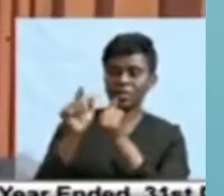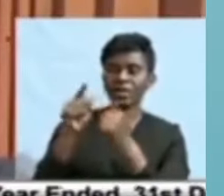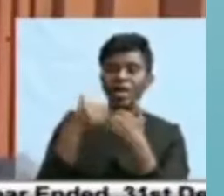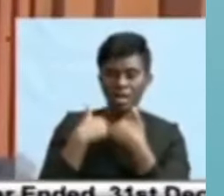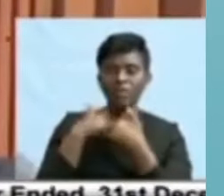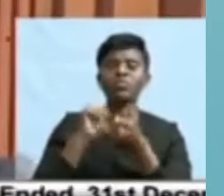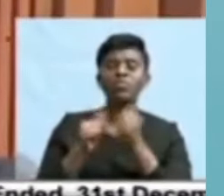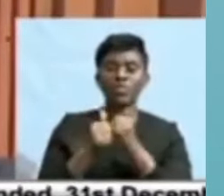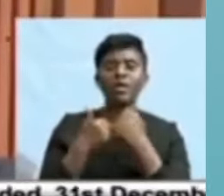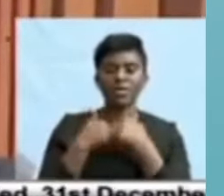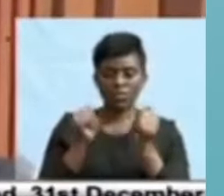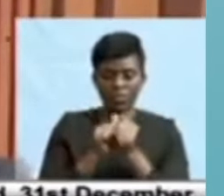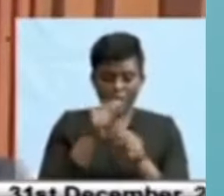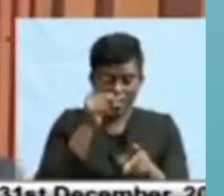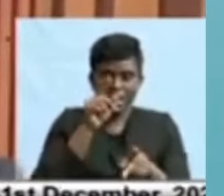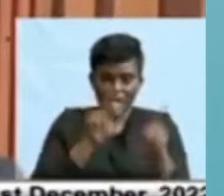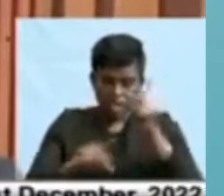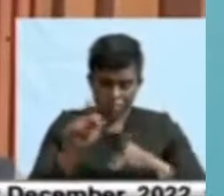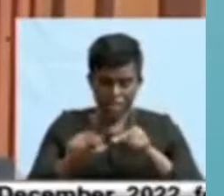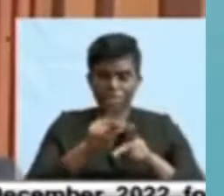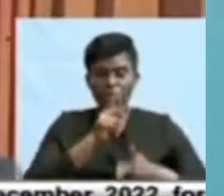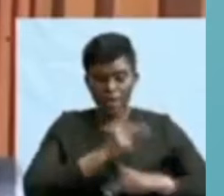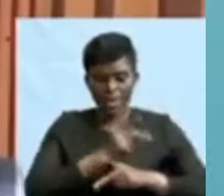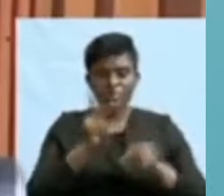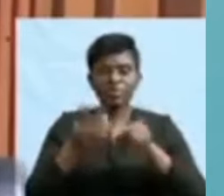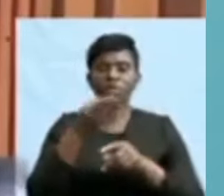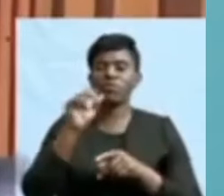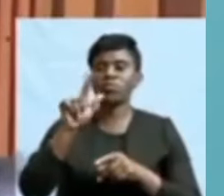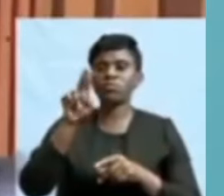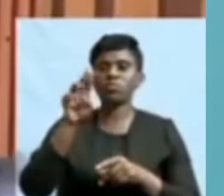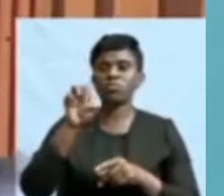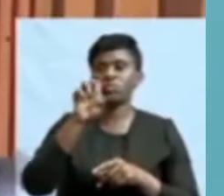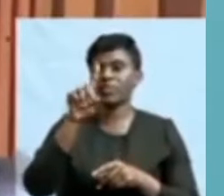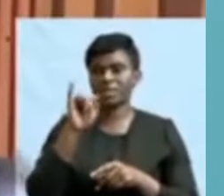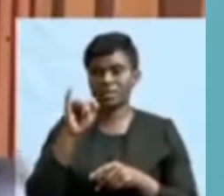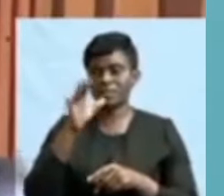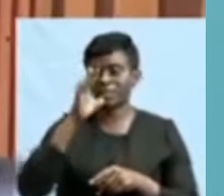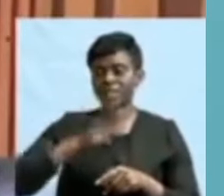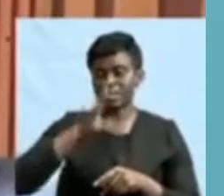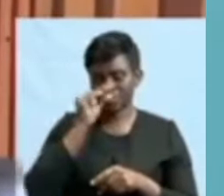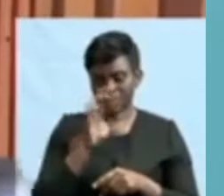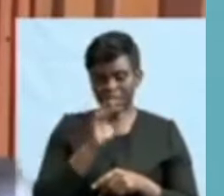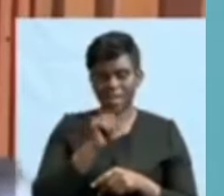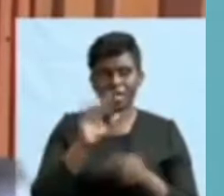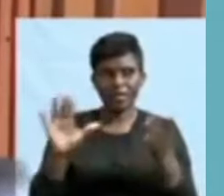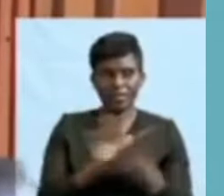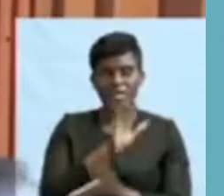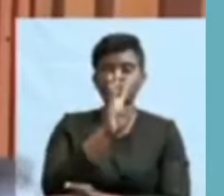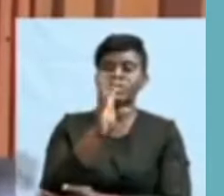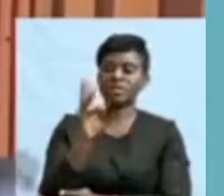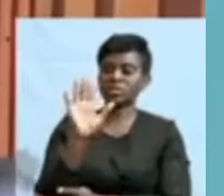affect the kind people of Lumezi. Madam Speaker, on page